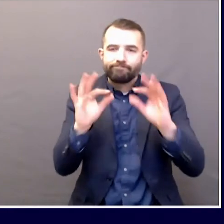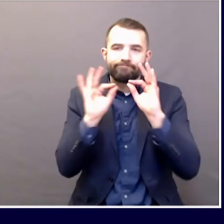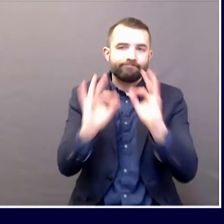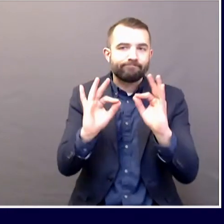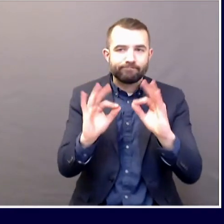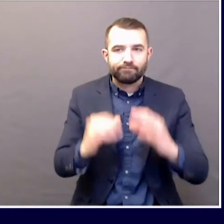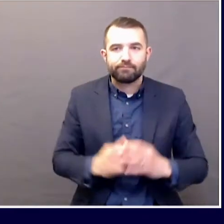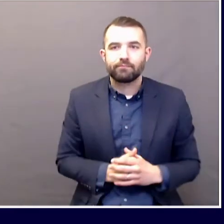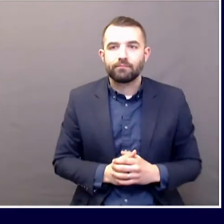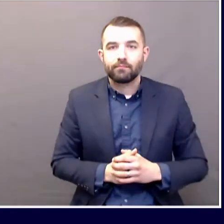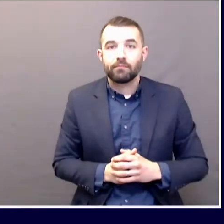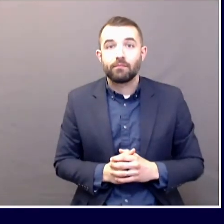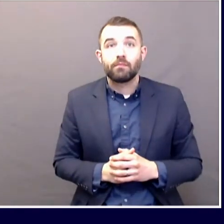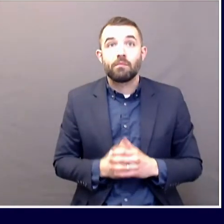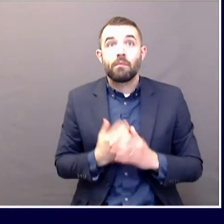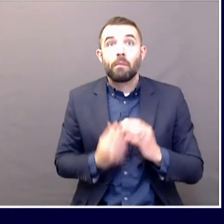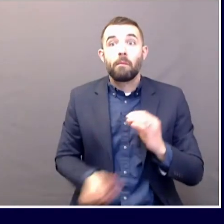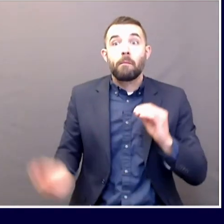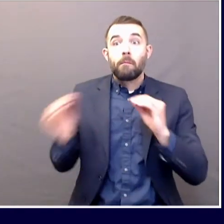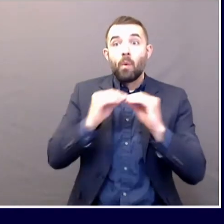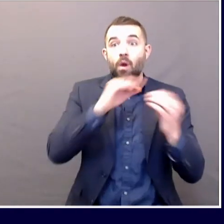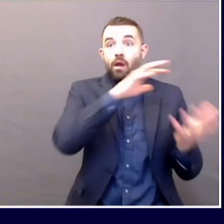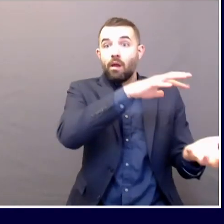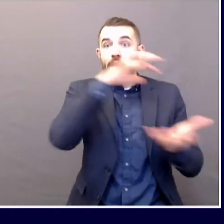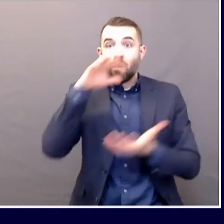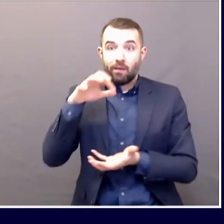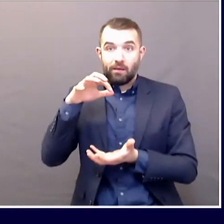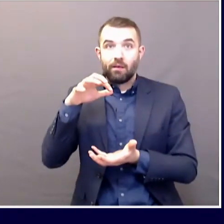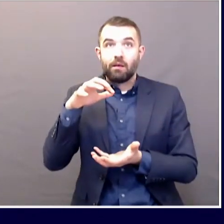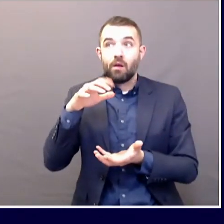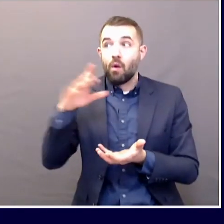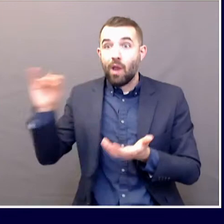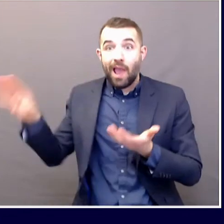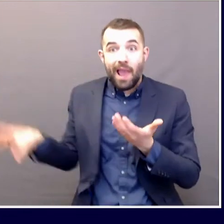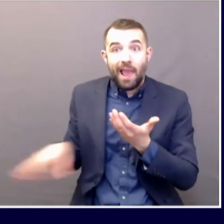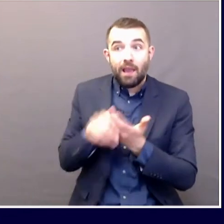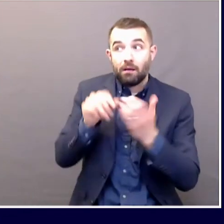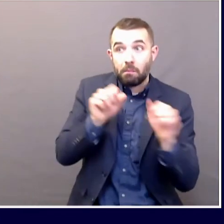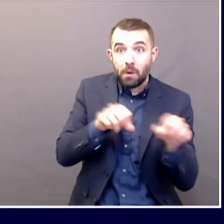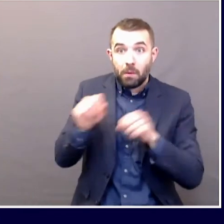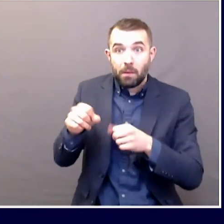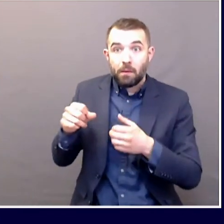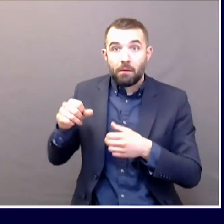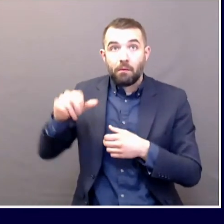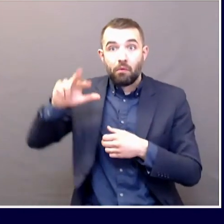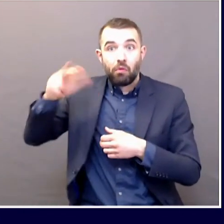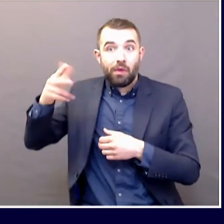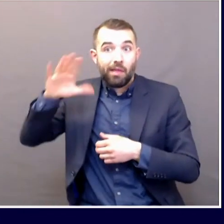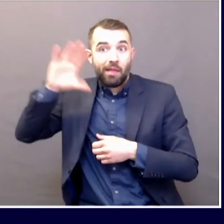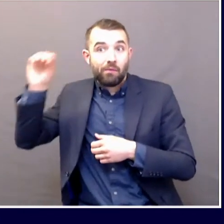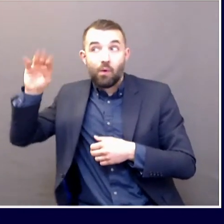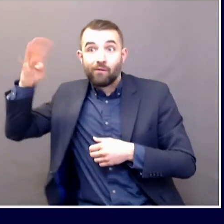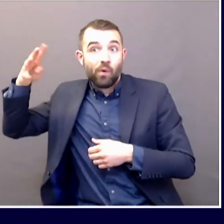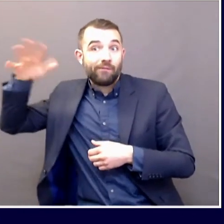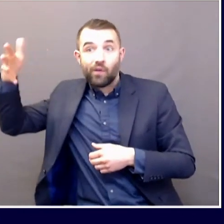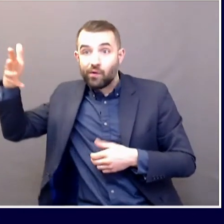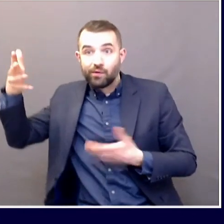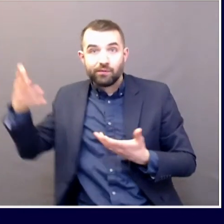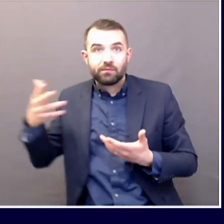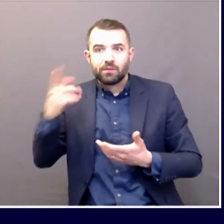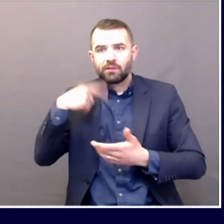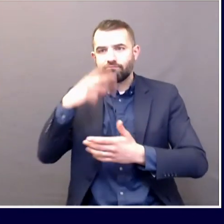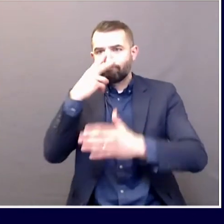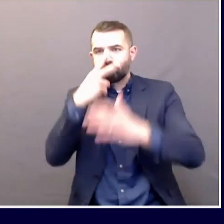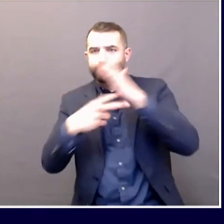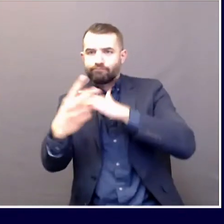volume, expanded types of vaccine, and the stability of all of those projections, we have had, with all of that